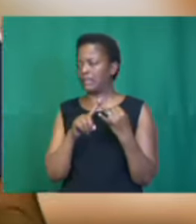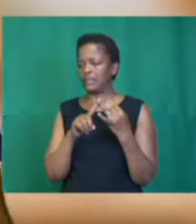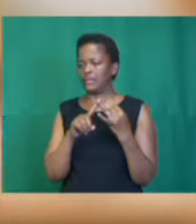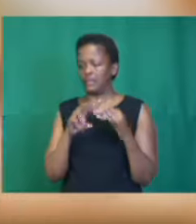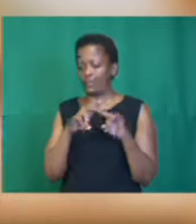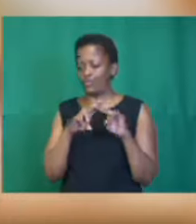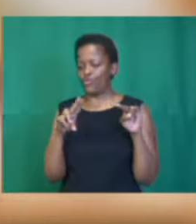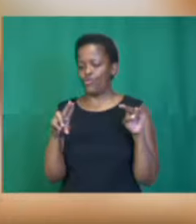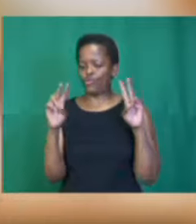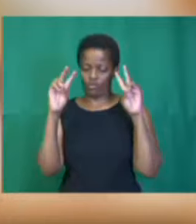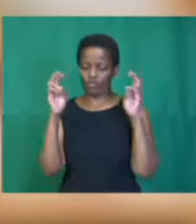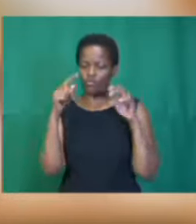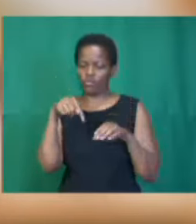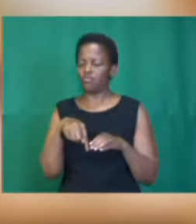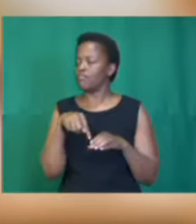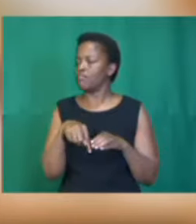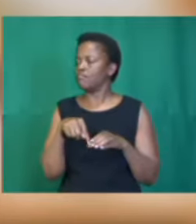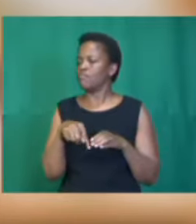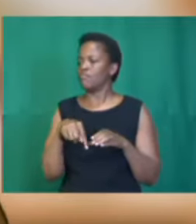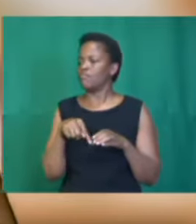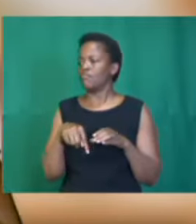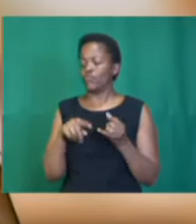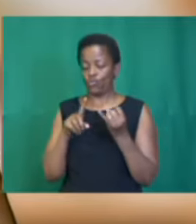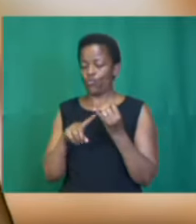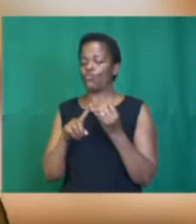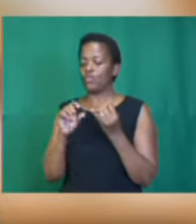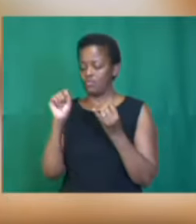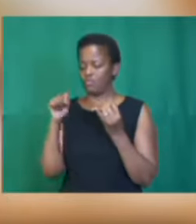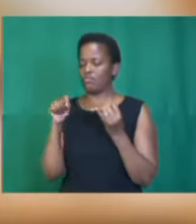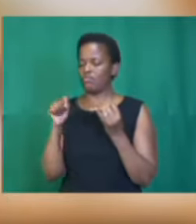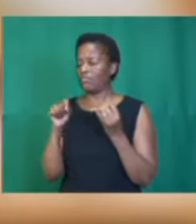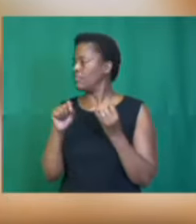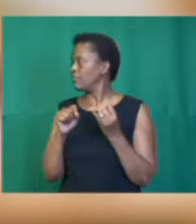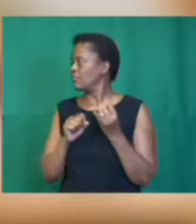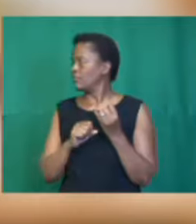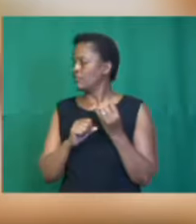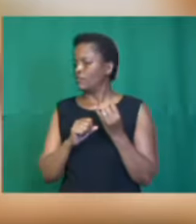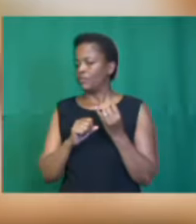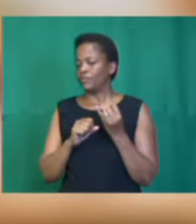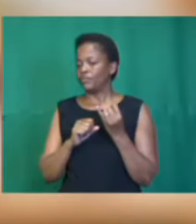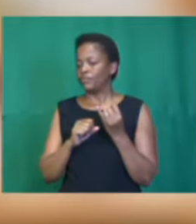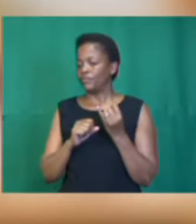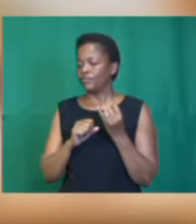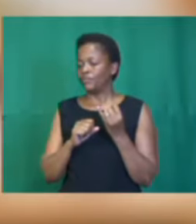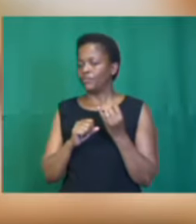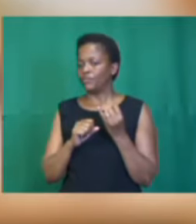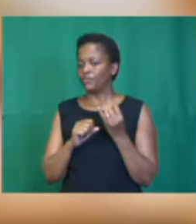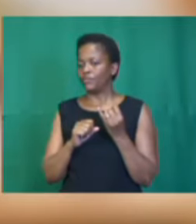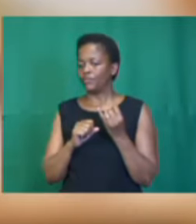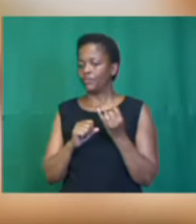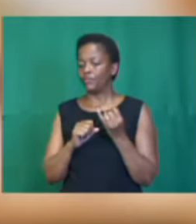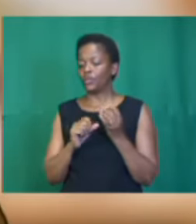out of the topic that we are tackling today. Can I hold the first one, repeating